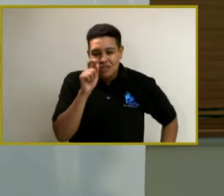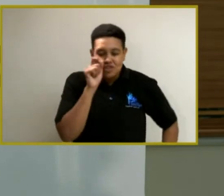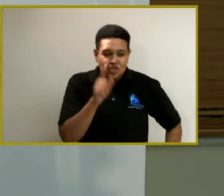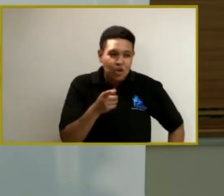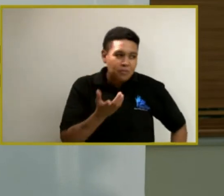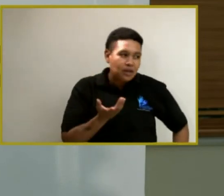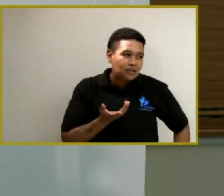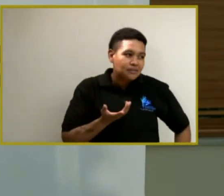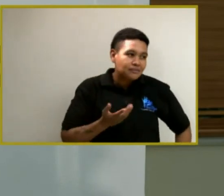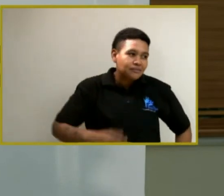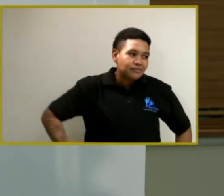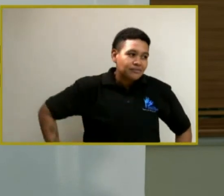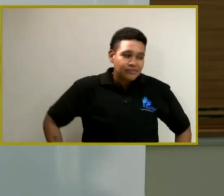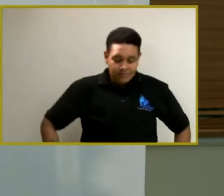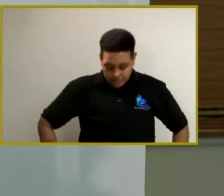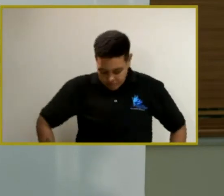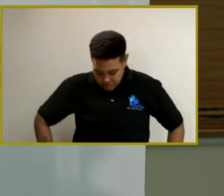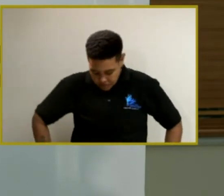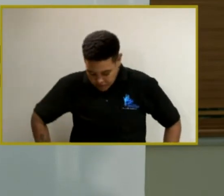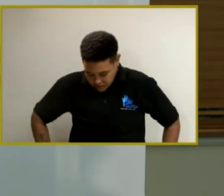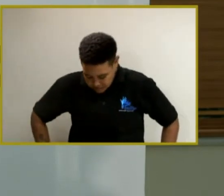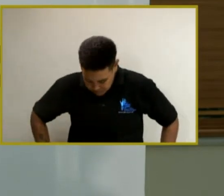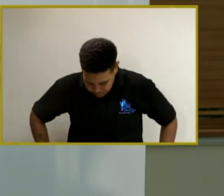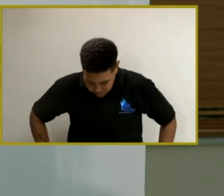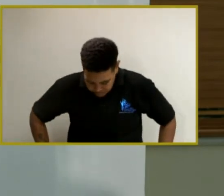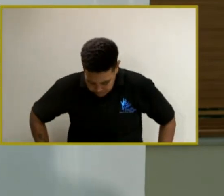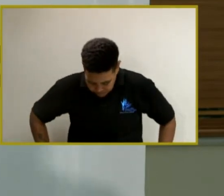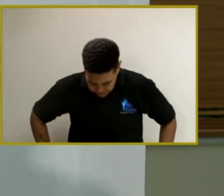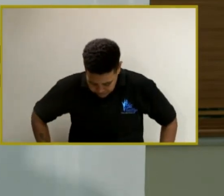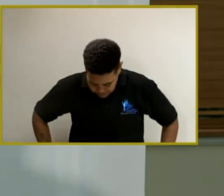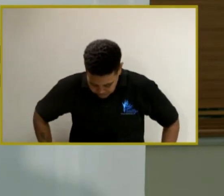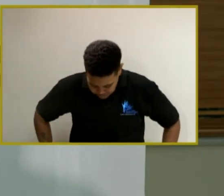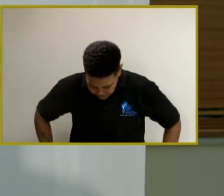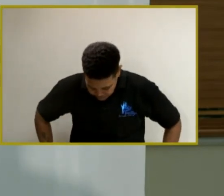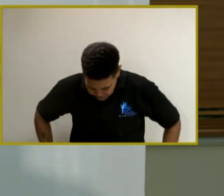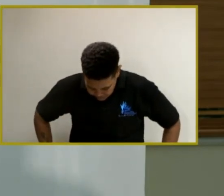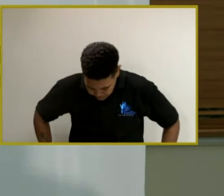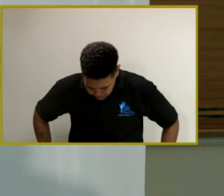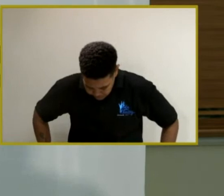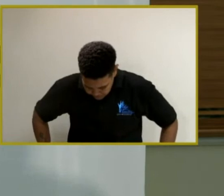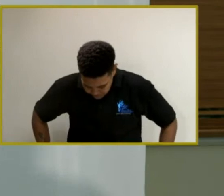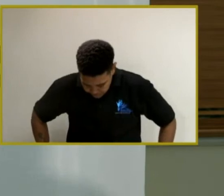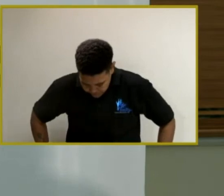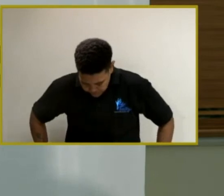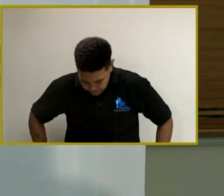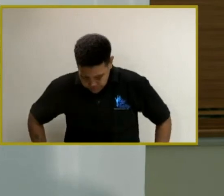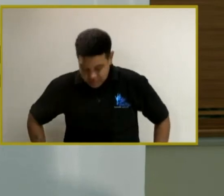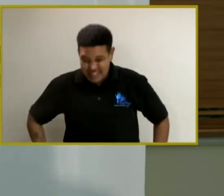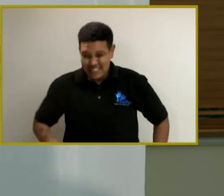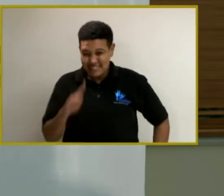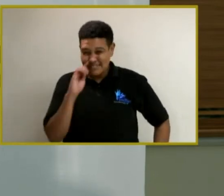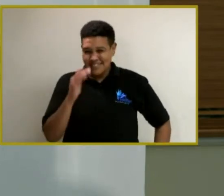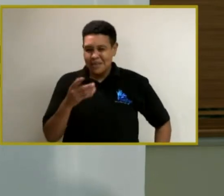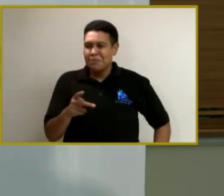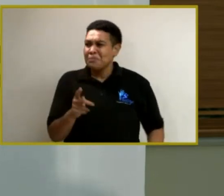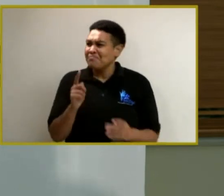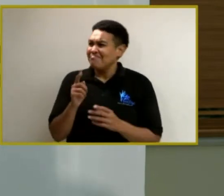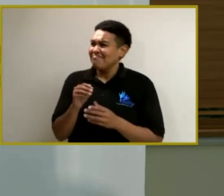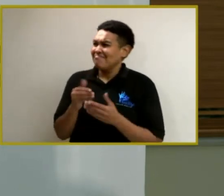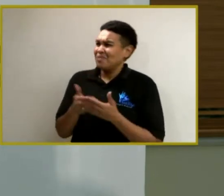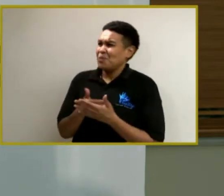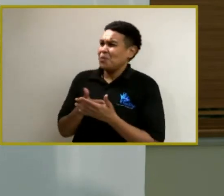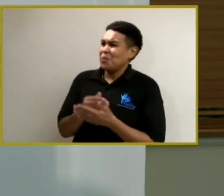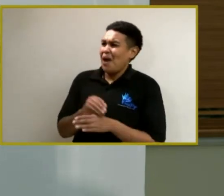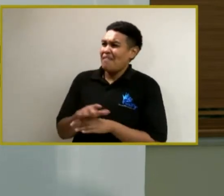surprised, coming out of this that it is like this type of advice is new and restricted to